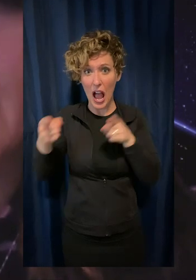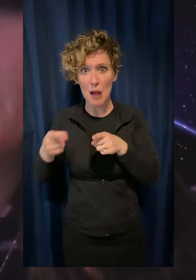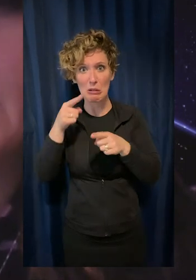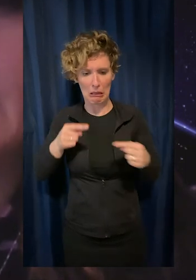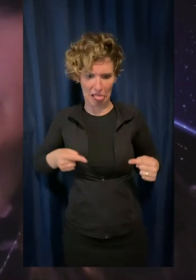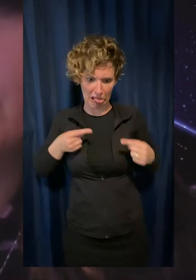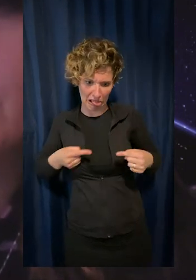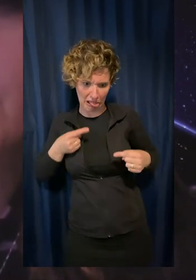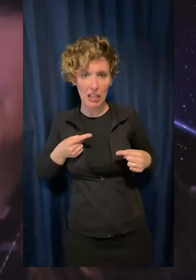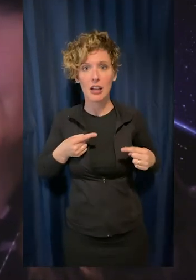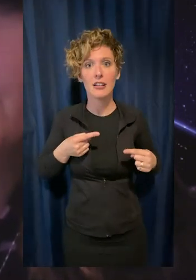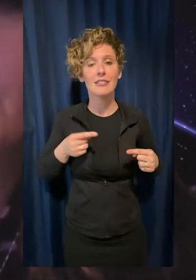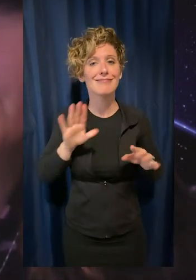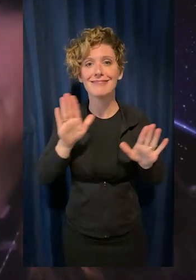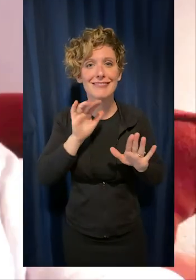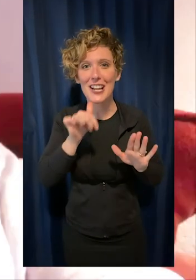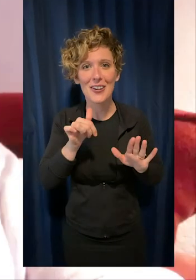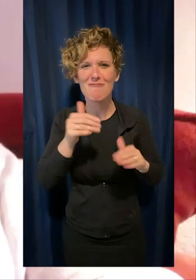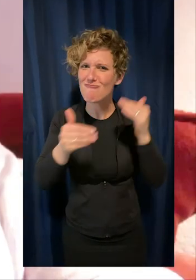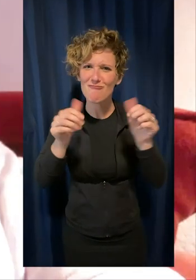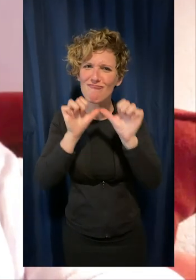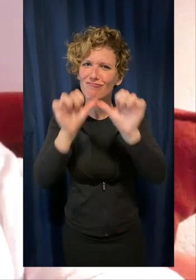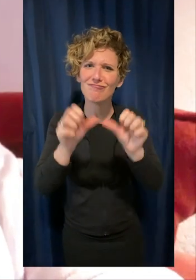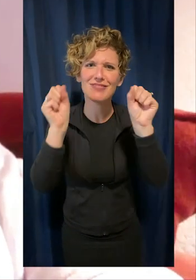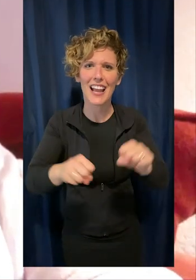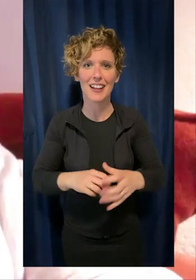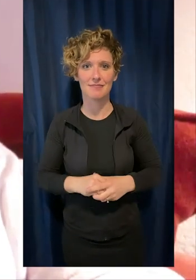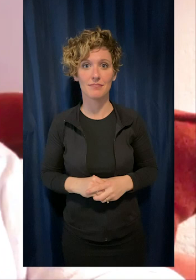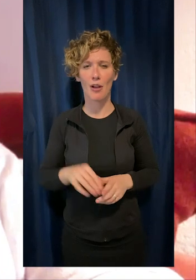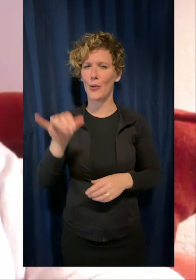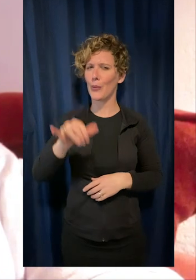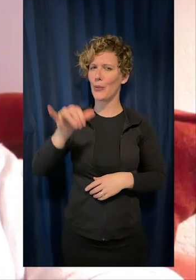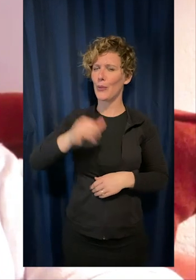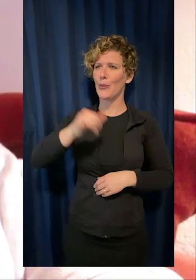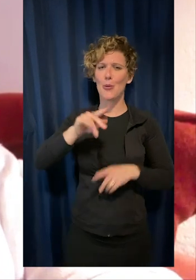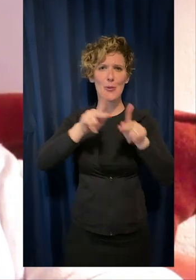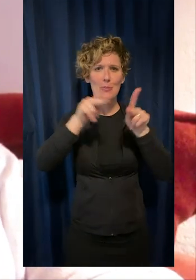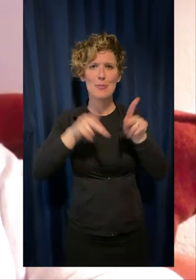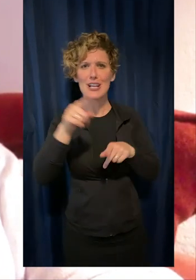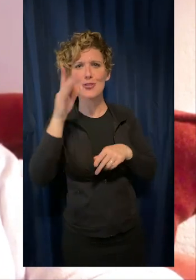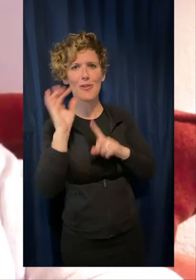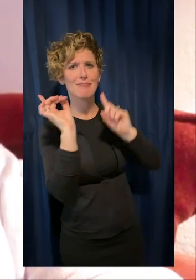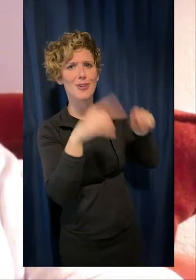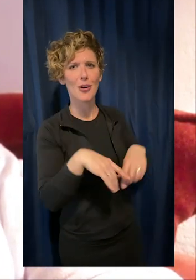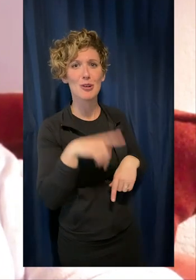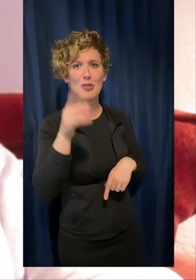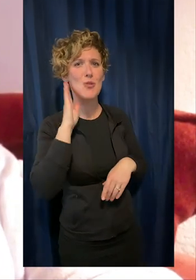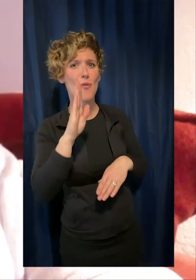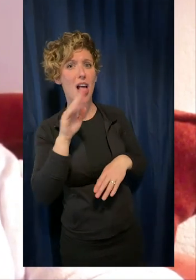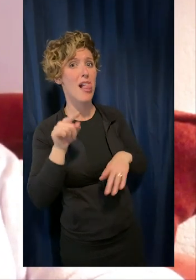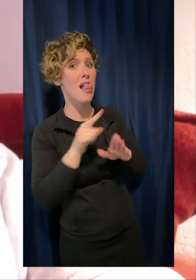You'll start happening too. Oh, the places you'll go. You'll be on your way up. You'll be seeing